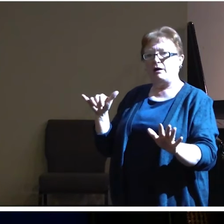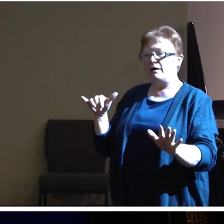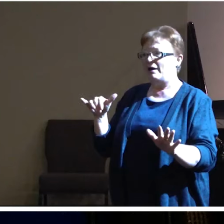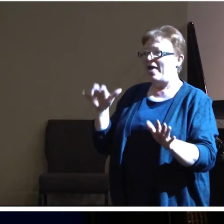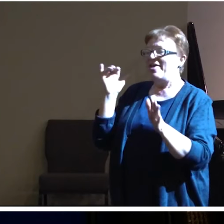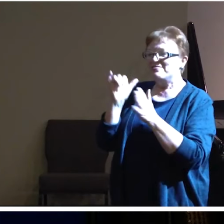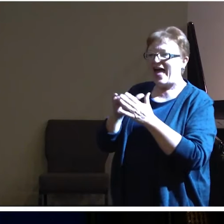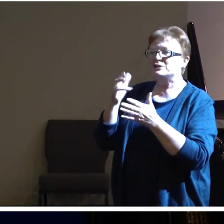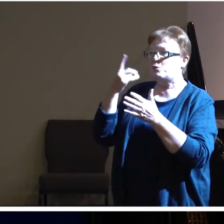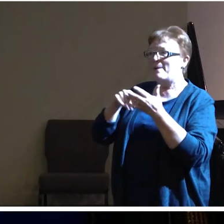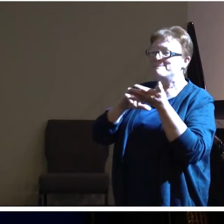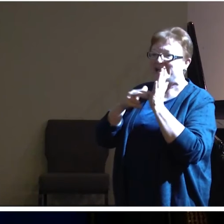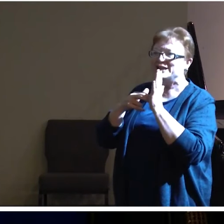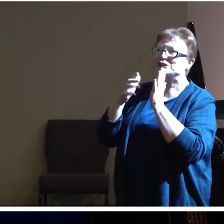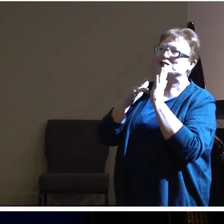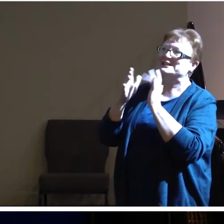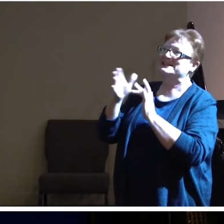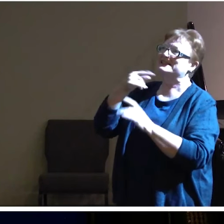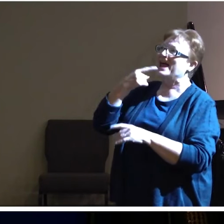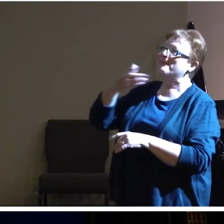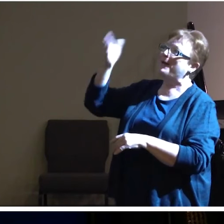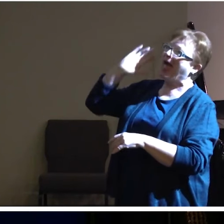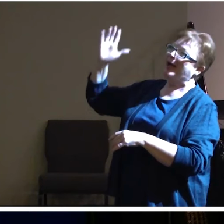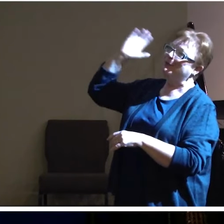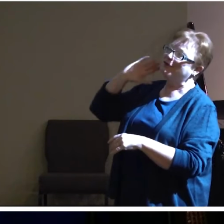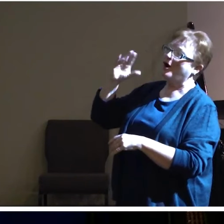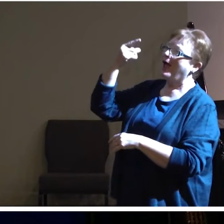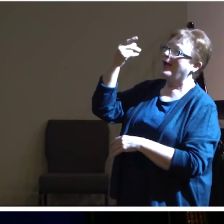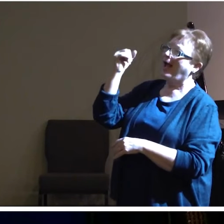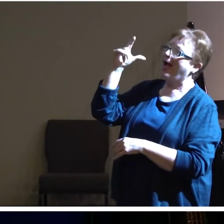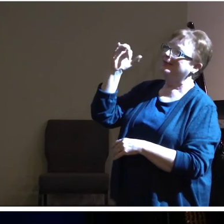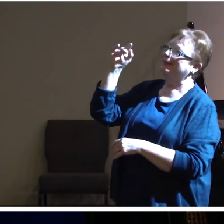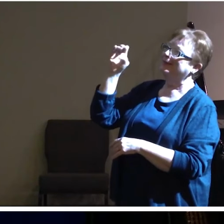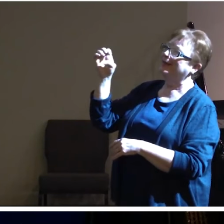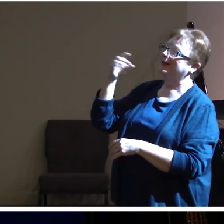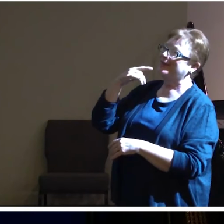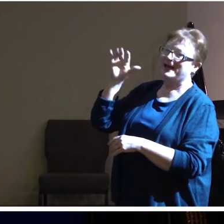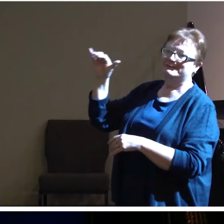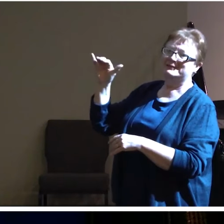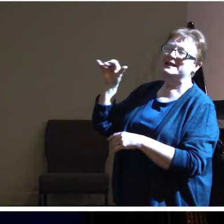that's what he meant back in Galilee when he said such and such.